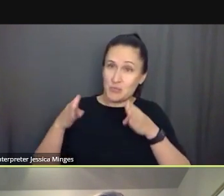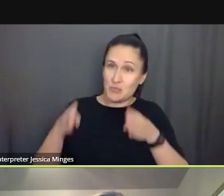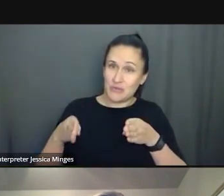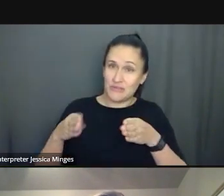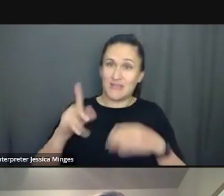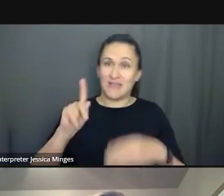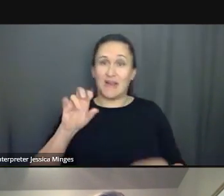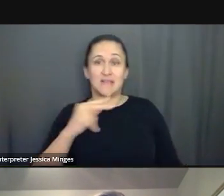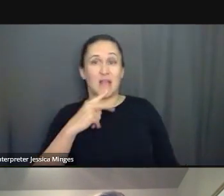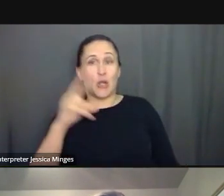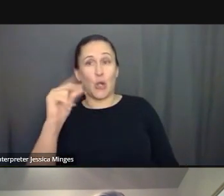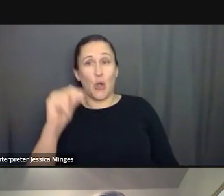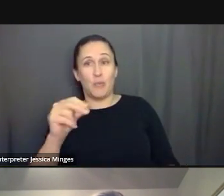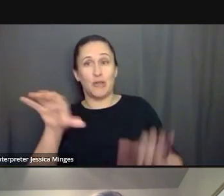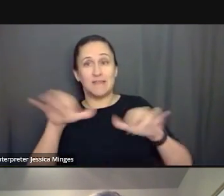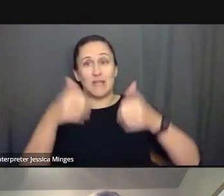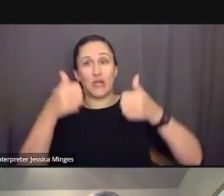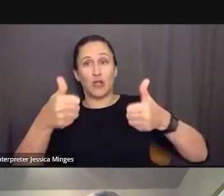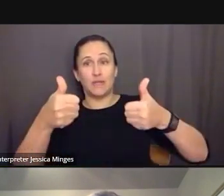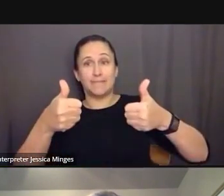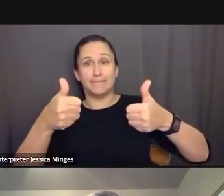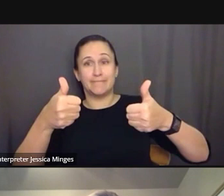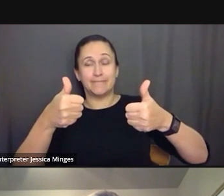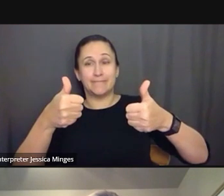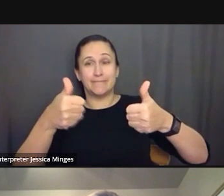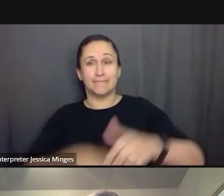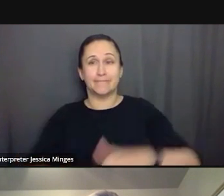No, you did good. our co-lead contact.